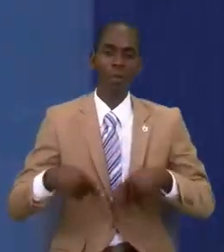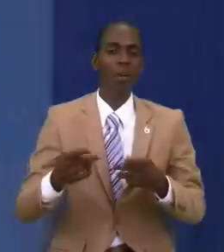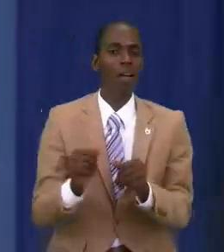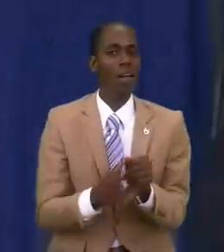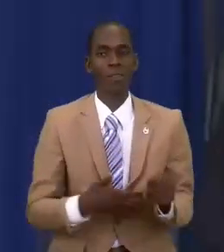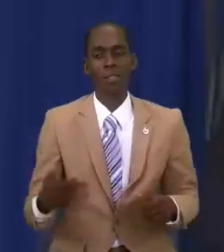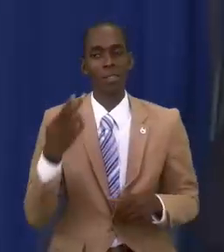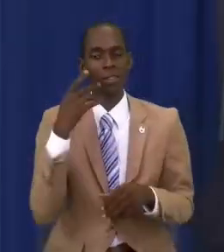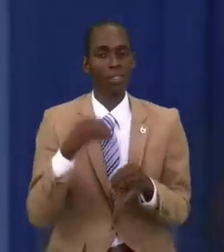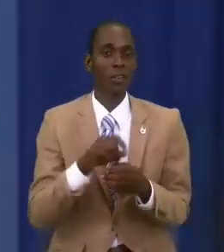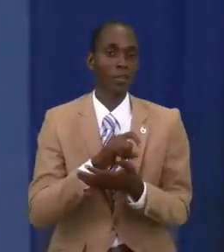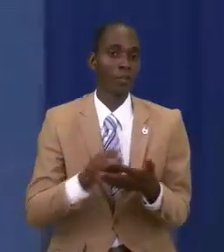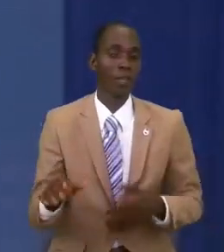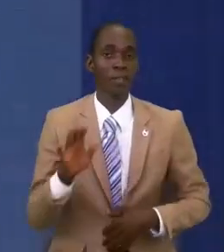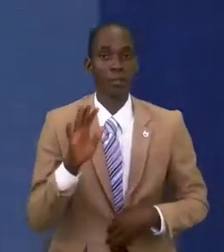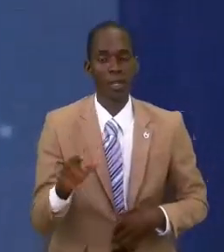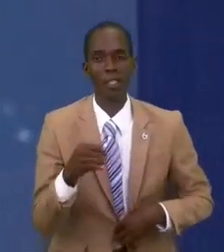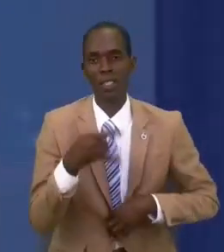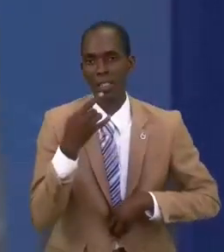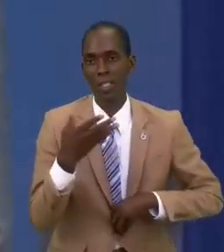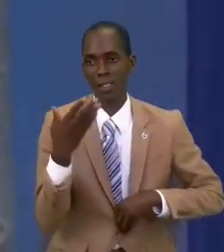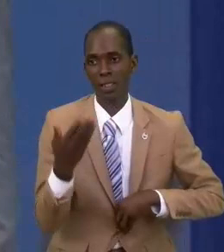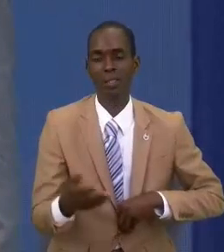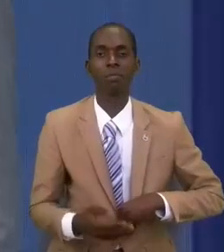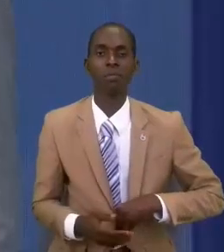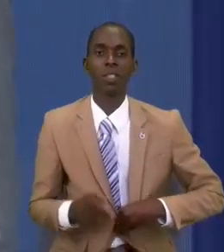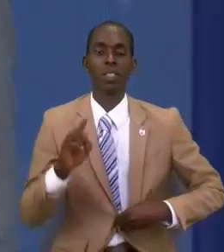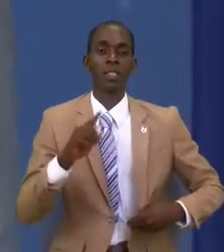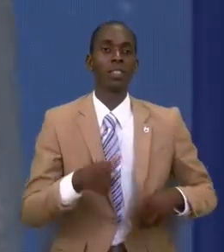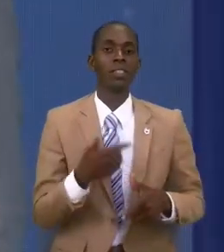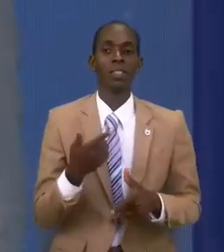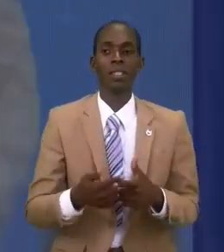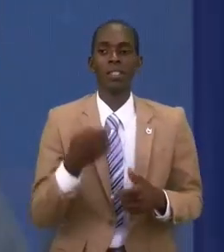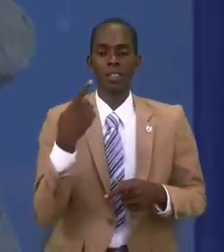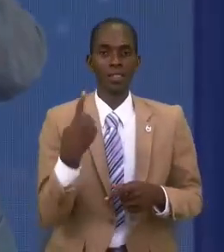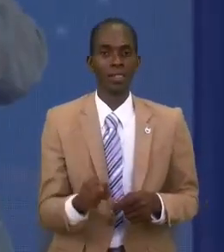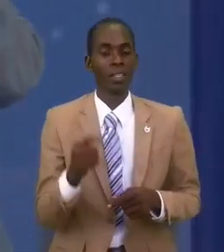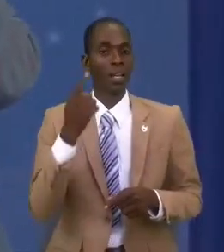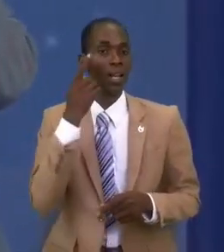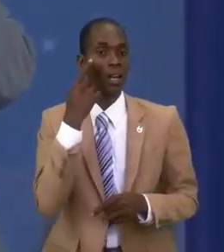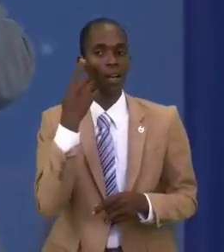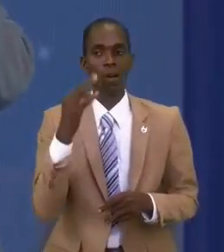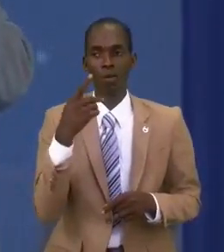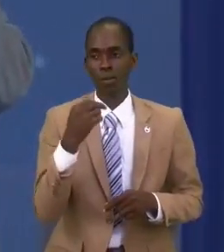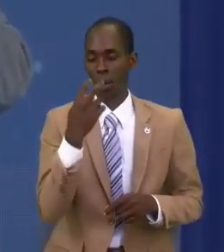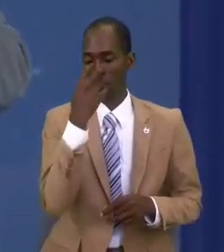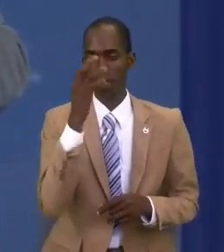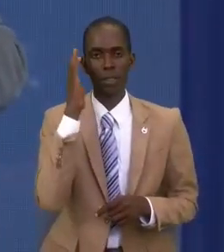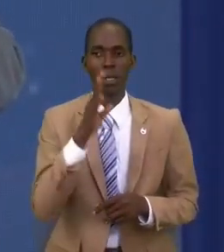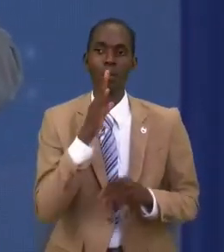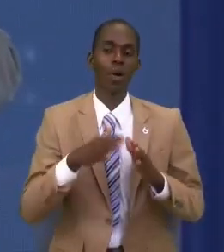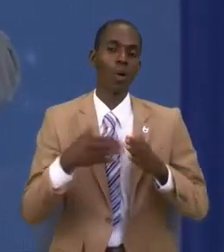us, then the eyes of the blind shall be opened. Amen. The ears of the